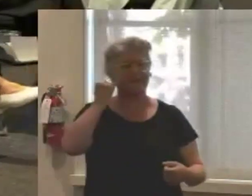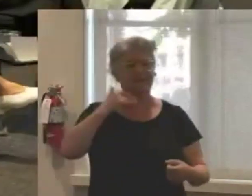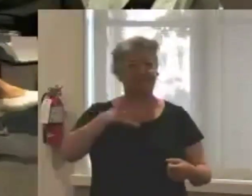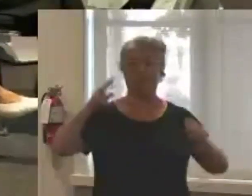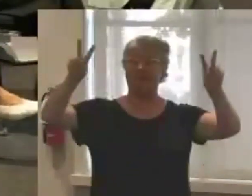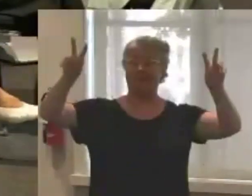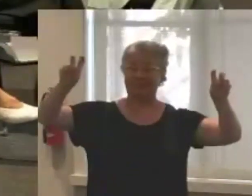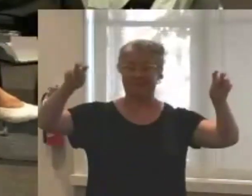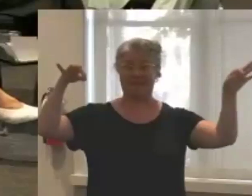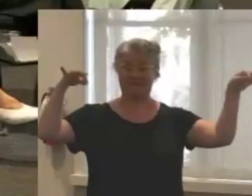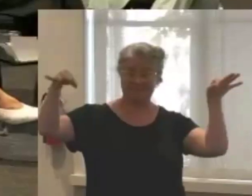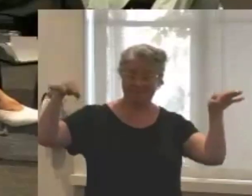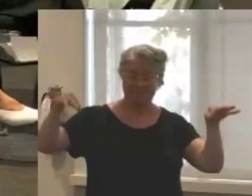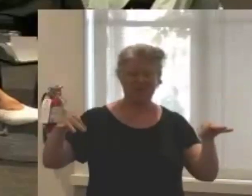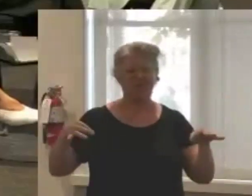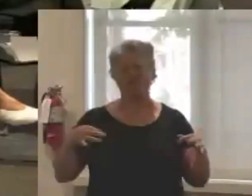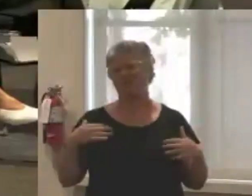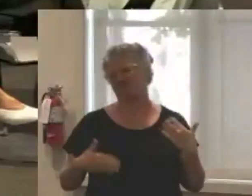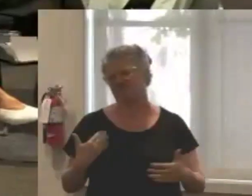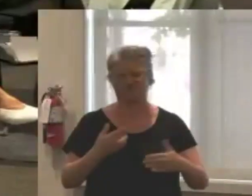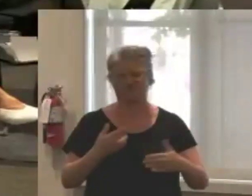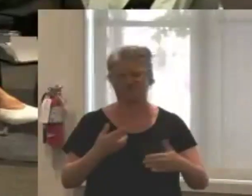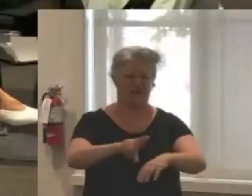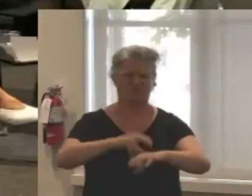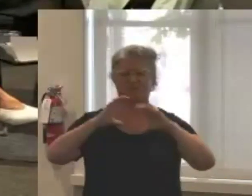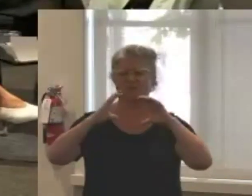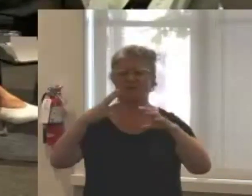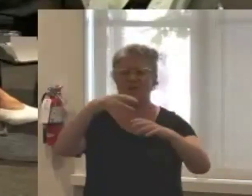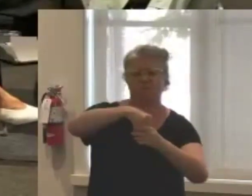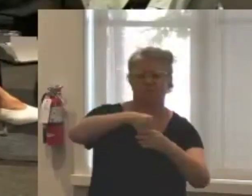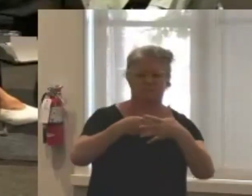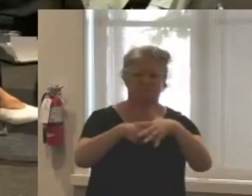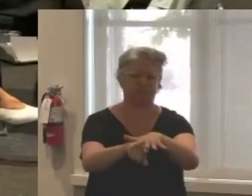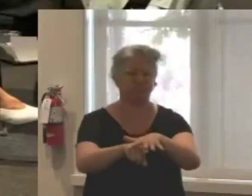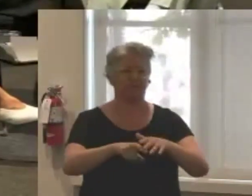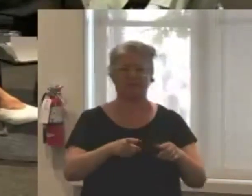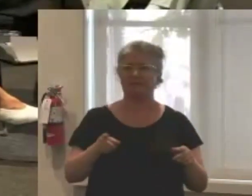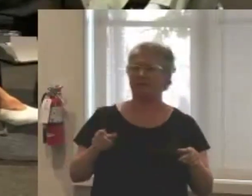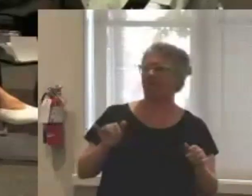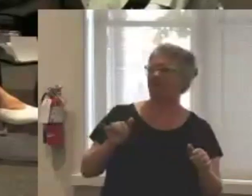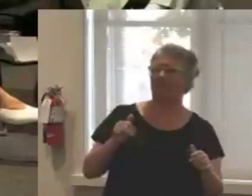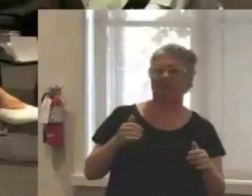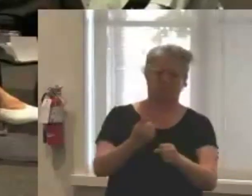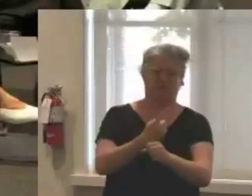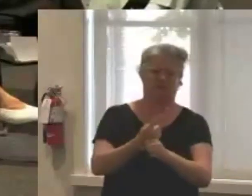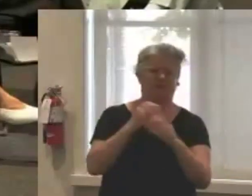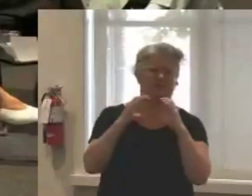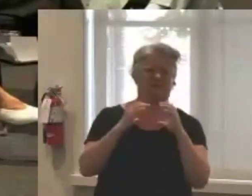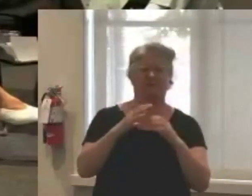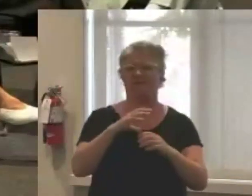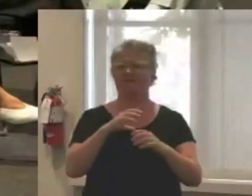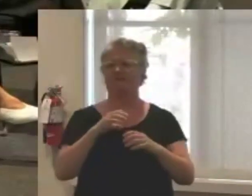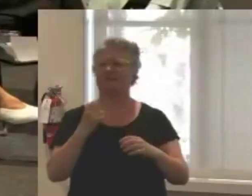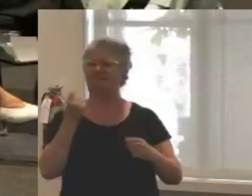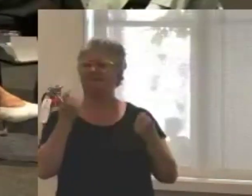is a topical discussion area, they're just going to feel like it's a regular conversation and something that's part of us